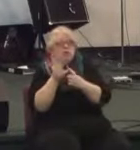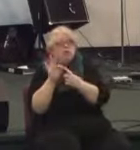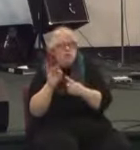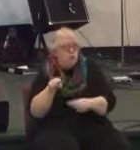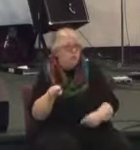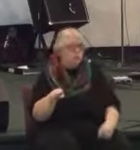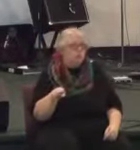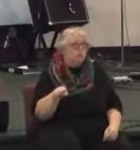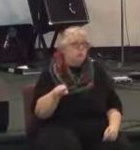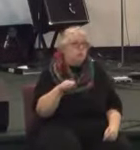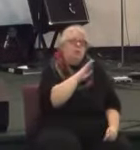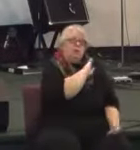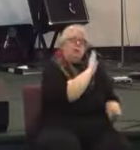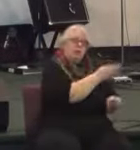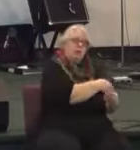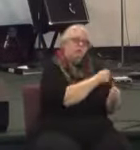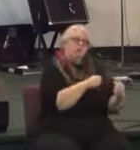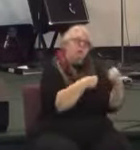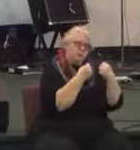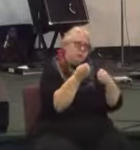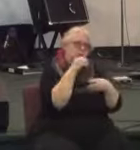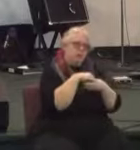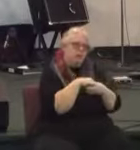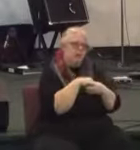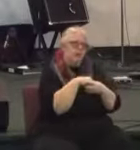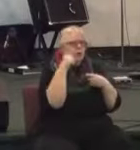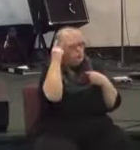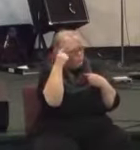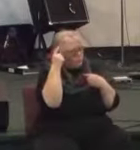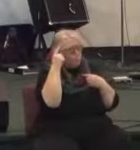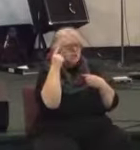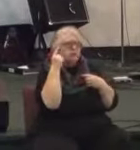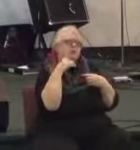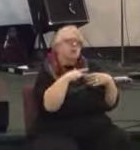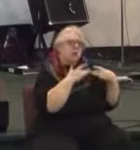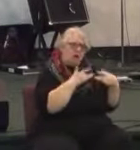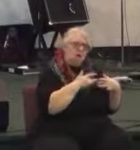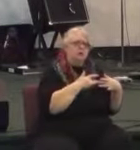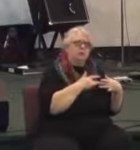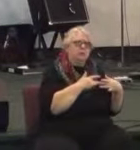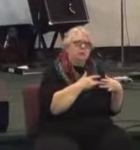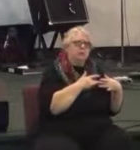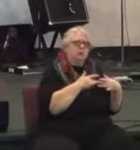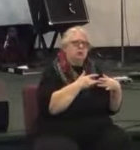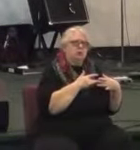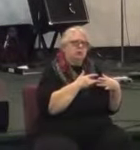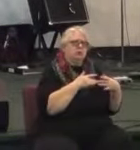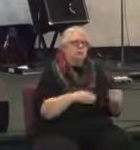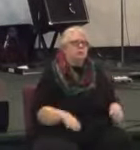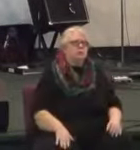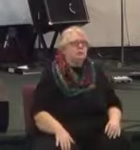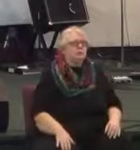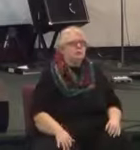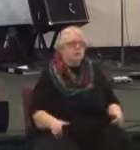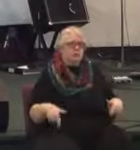is strong in our hearts and in our minds and our flesh. And it could be used for good or it can be used for bad. And in